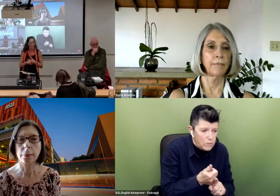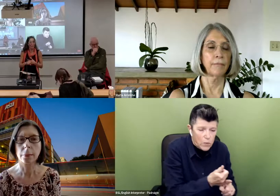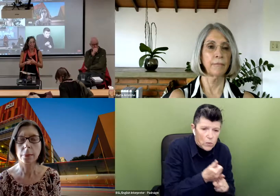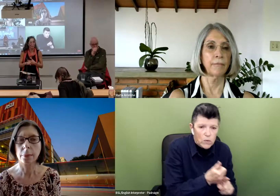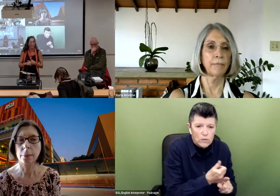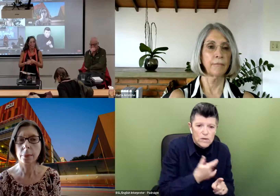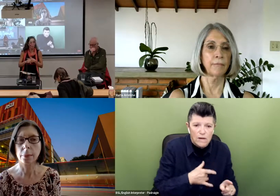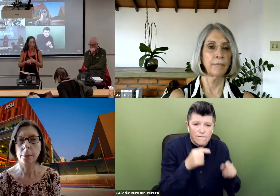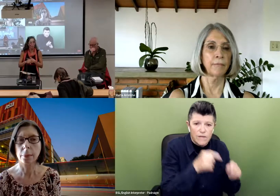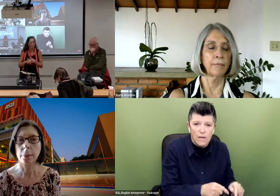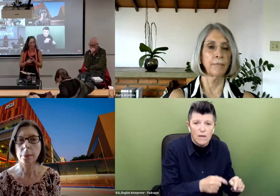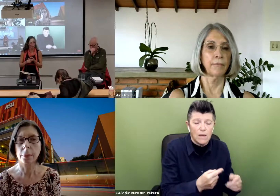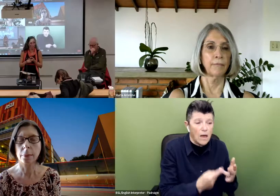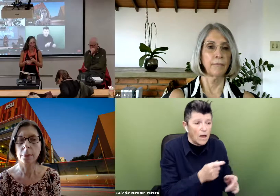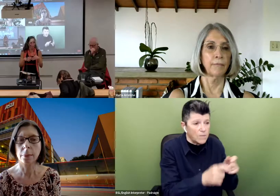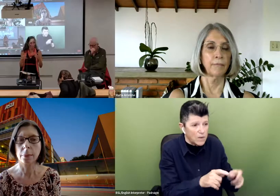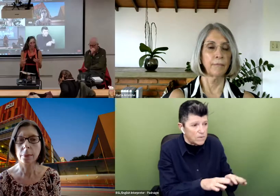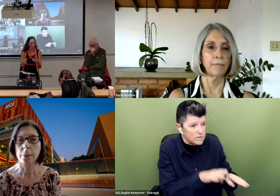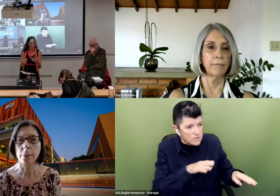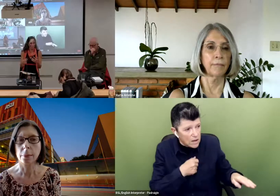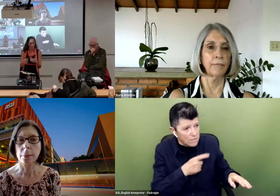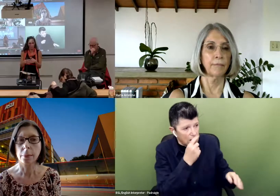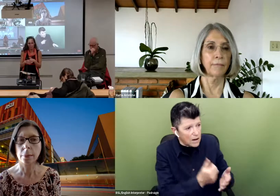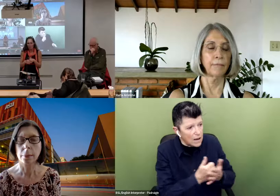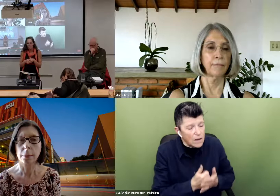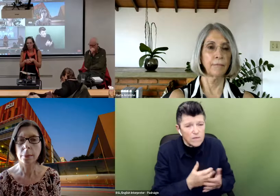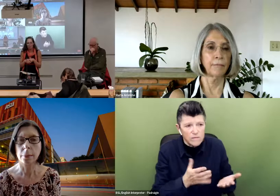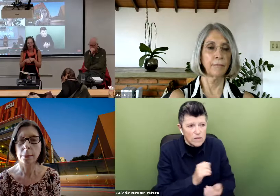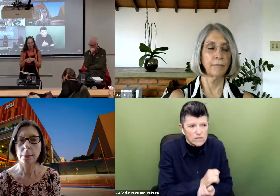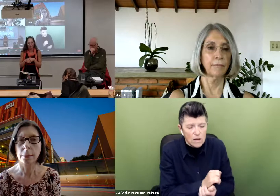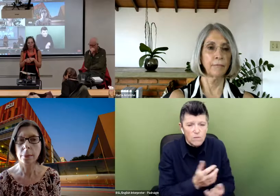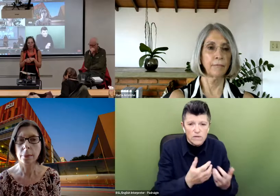people like them who can help them when they're stuck with the technology, right?